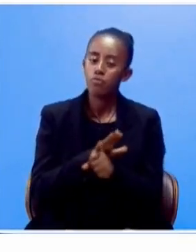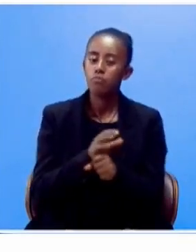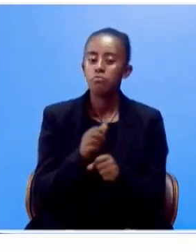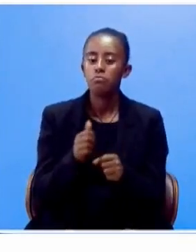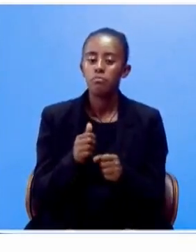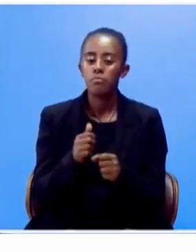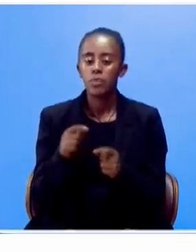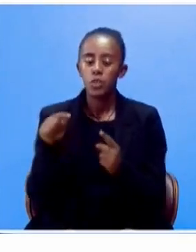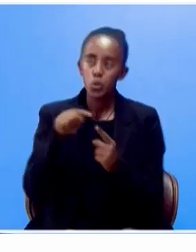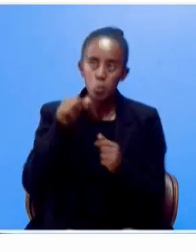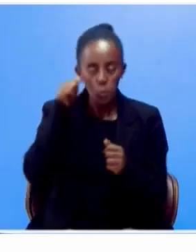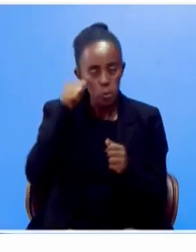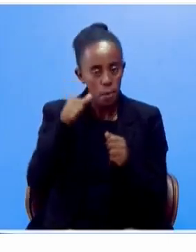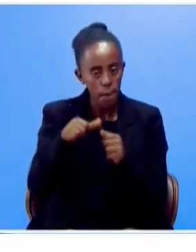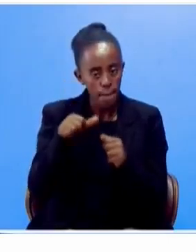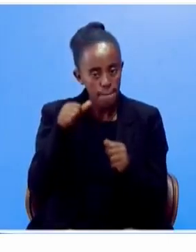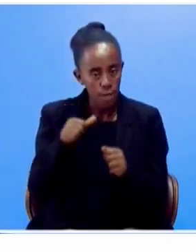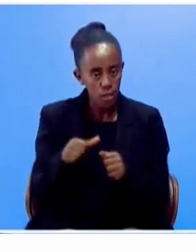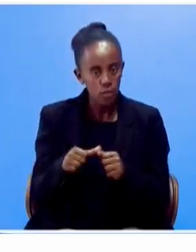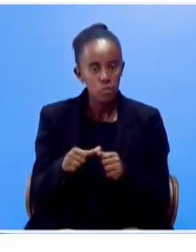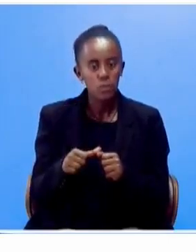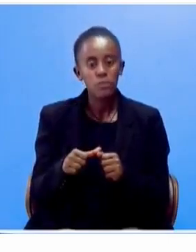to remember